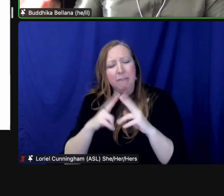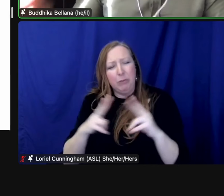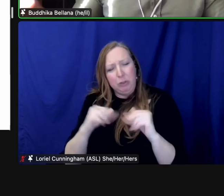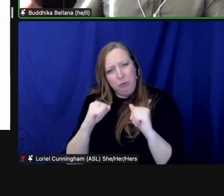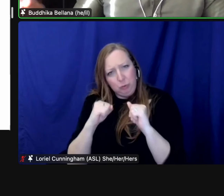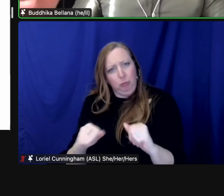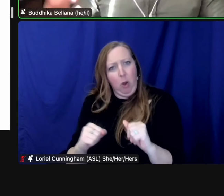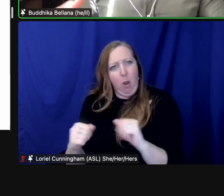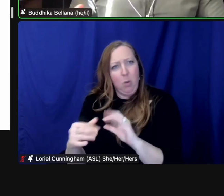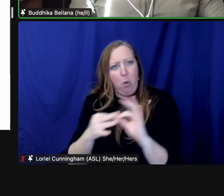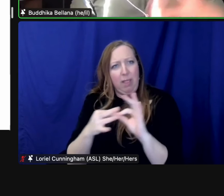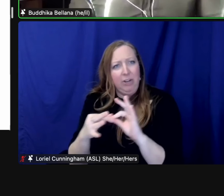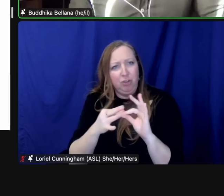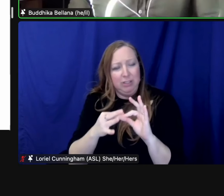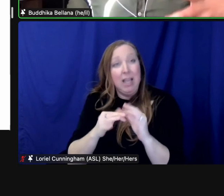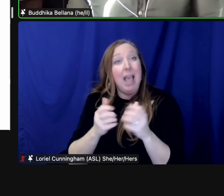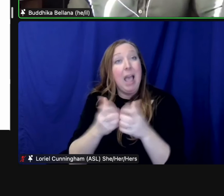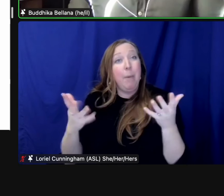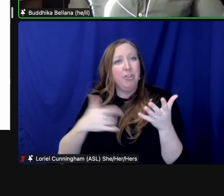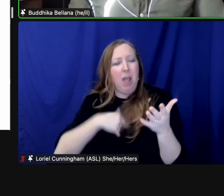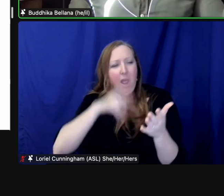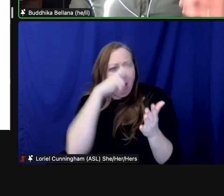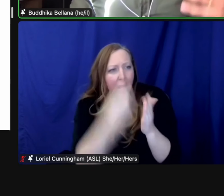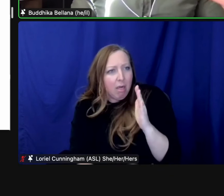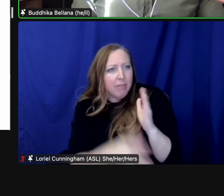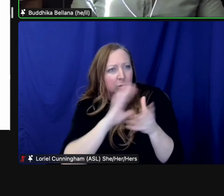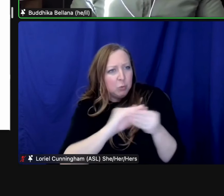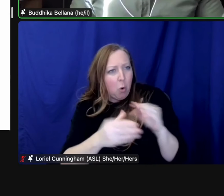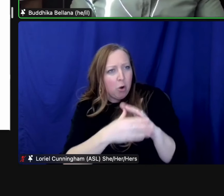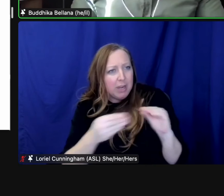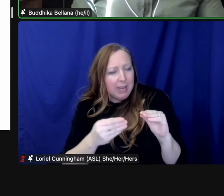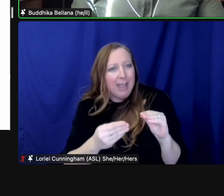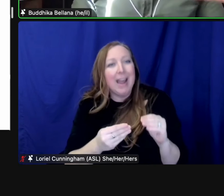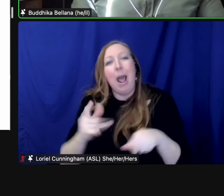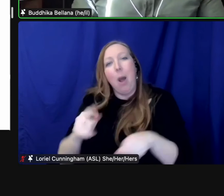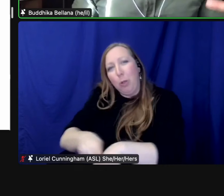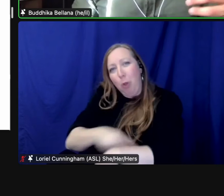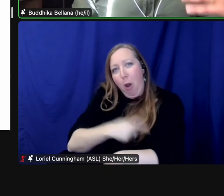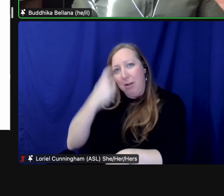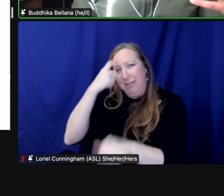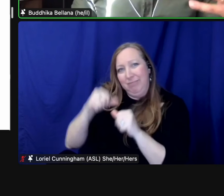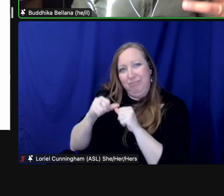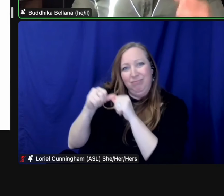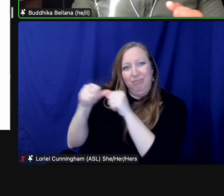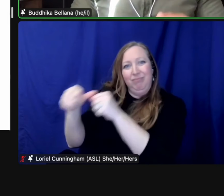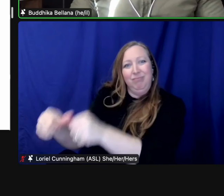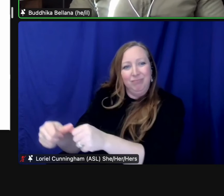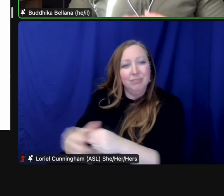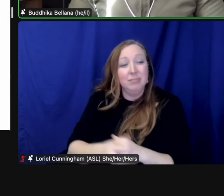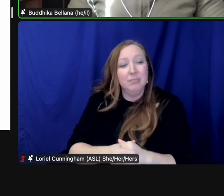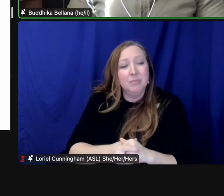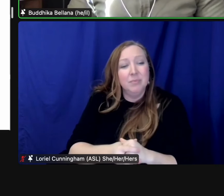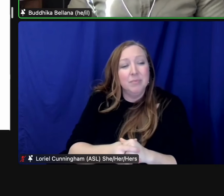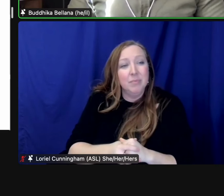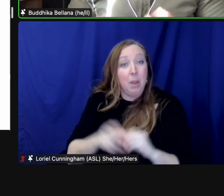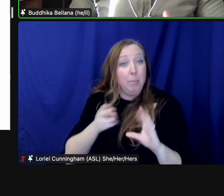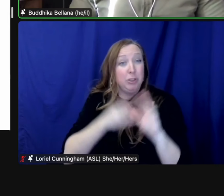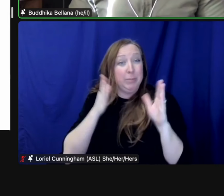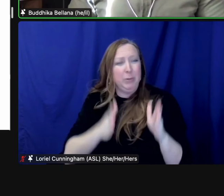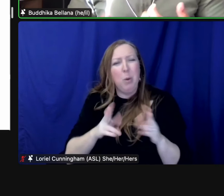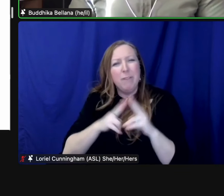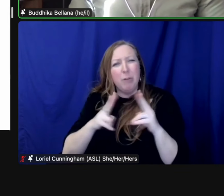while reading it and the lasting effects that participants feel afterwards. You can see that participants who are deeply